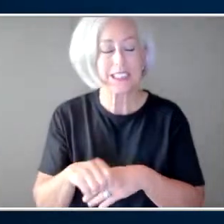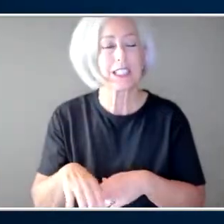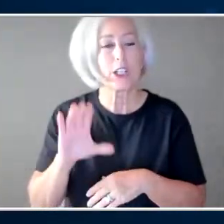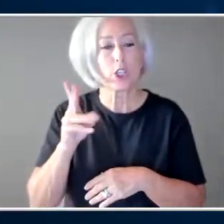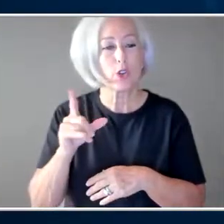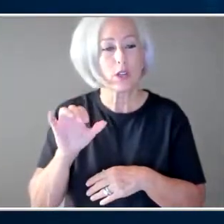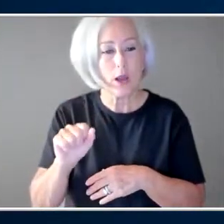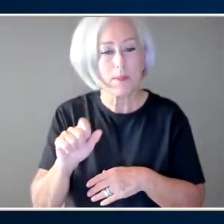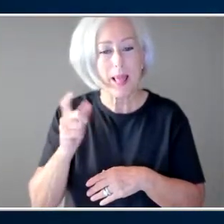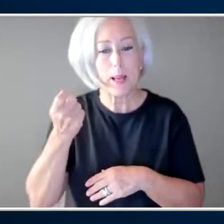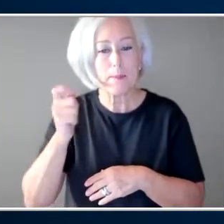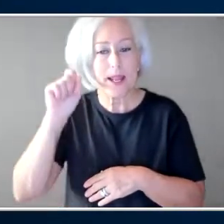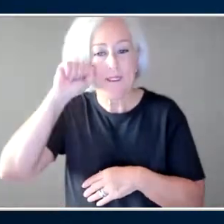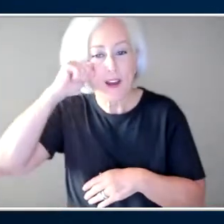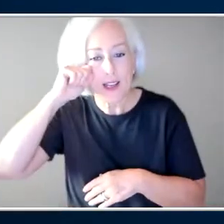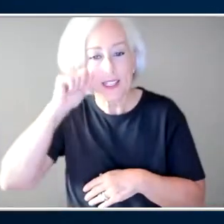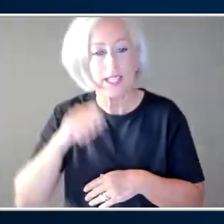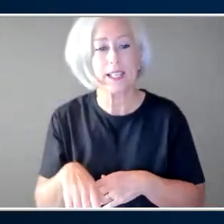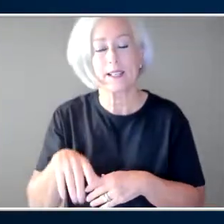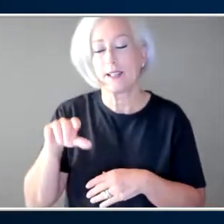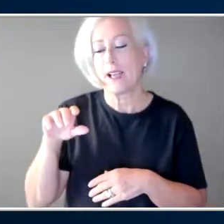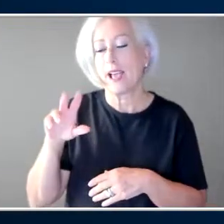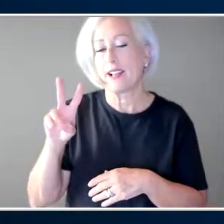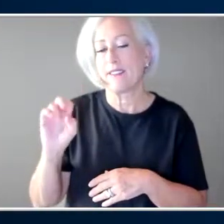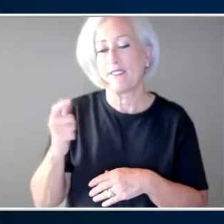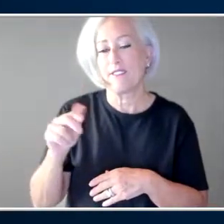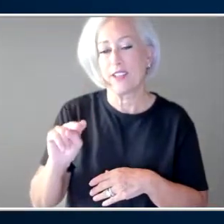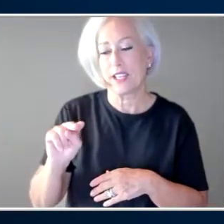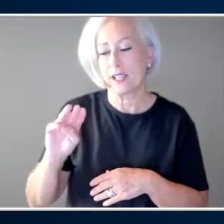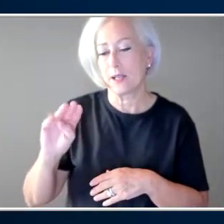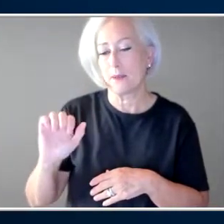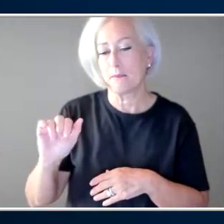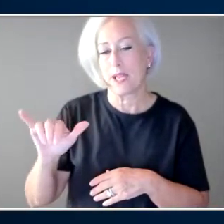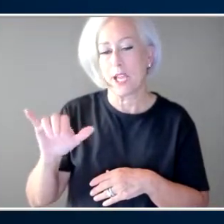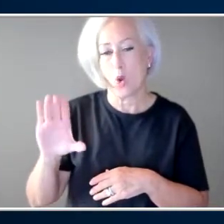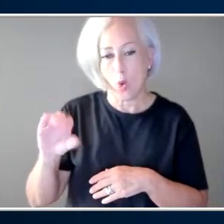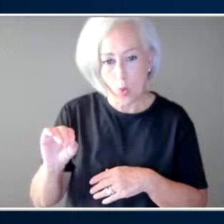little vegan mayonnaise. This is an apple tart.